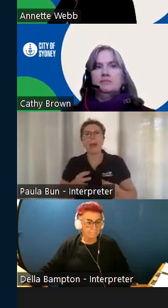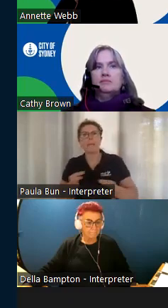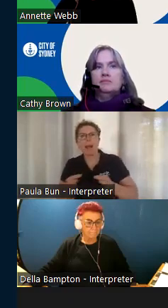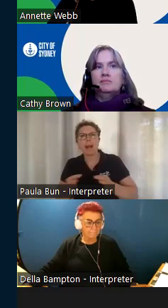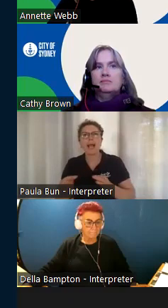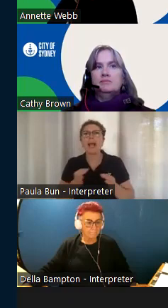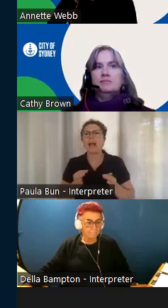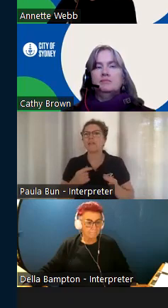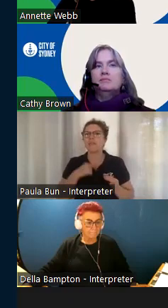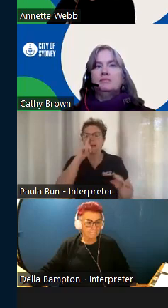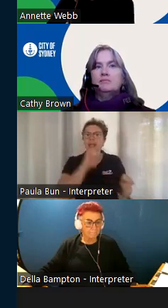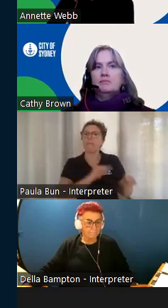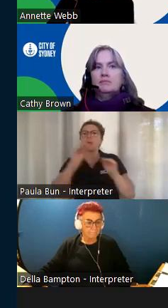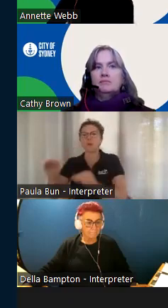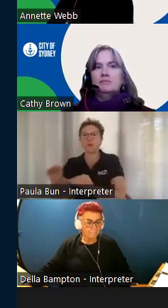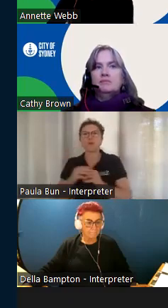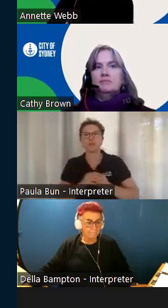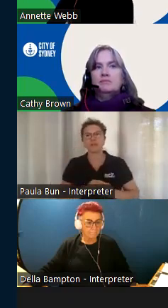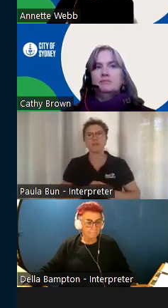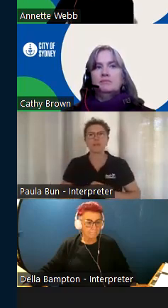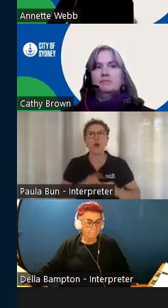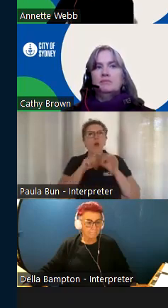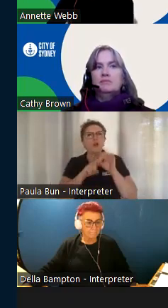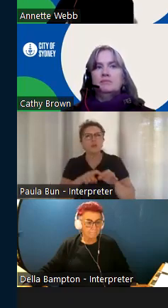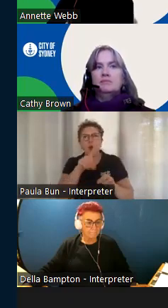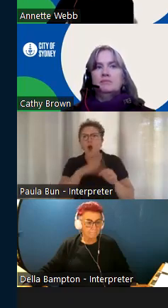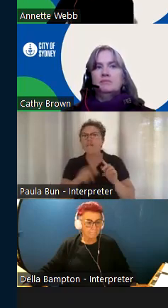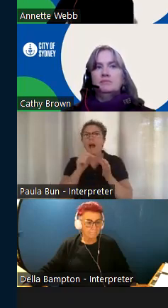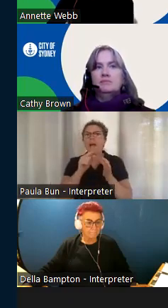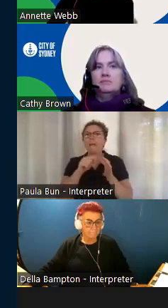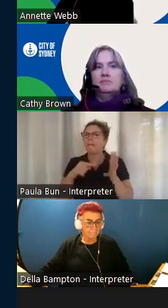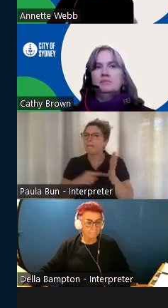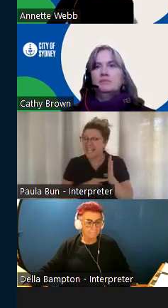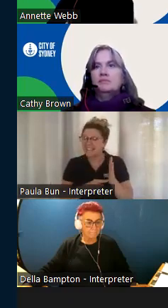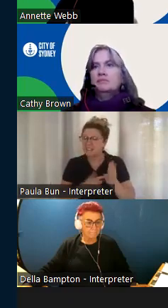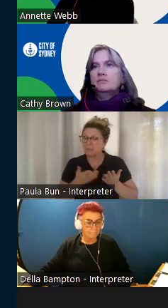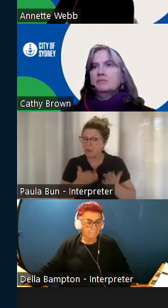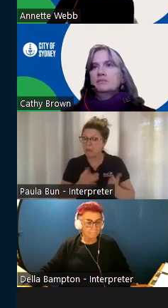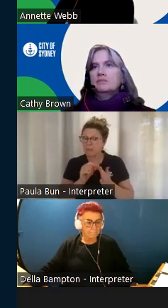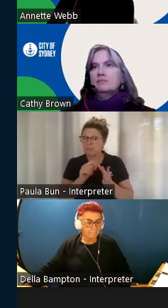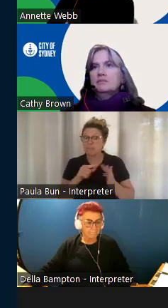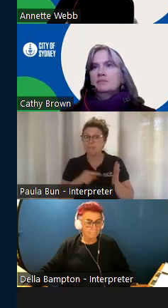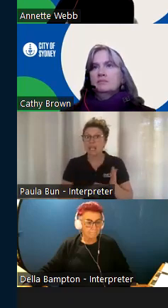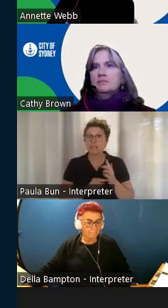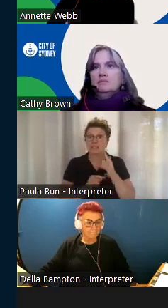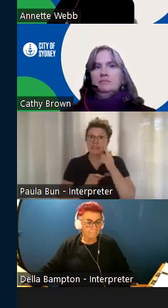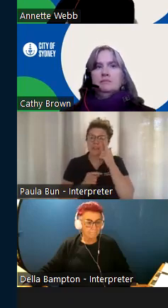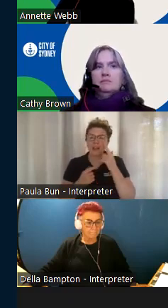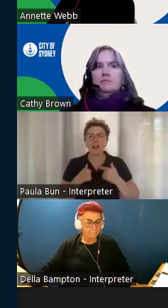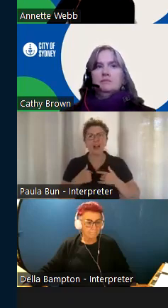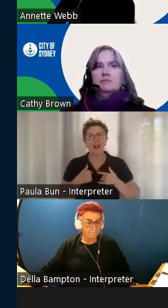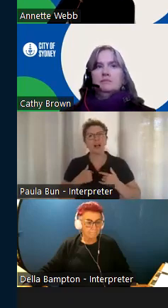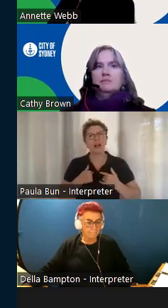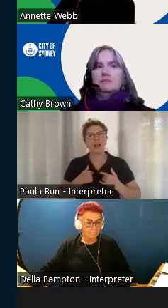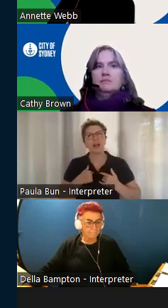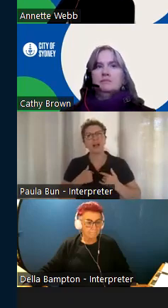to make their plans. There's a question here, are pets considered as part of the application? I'm assuming you don't mean the